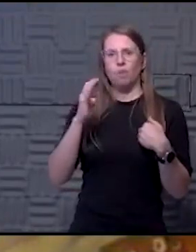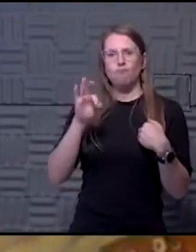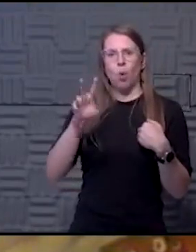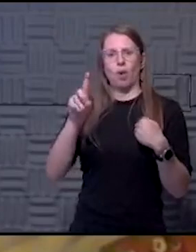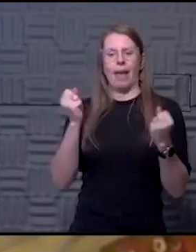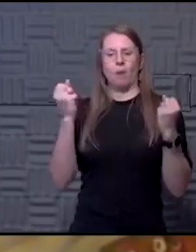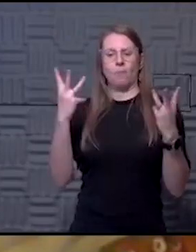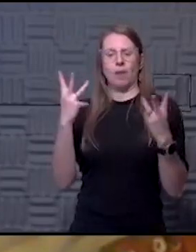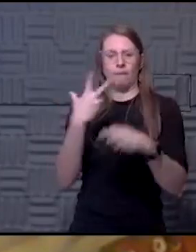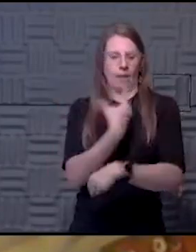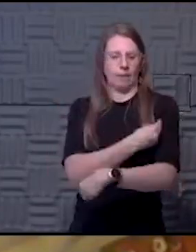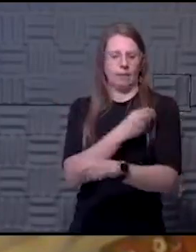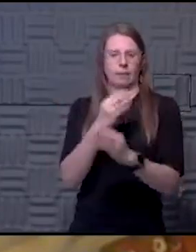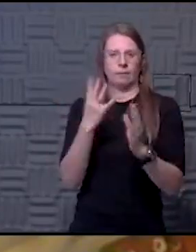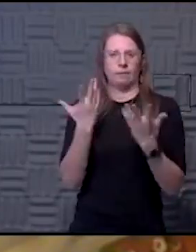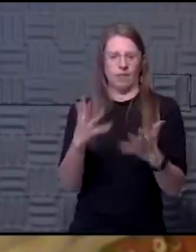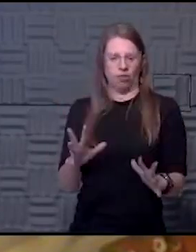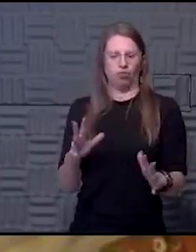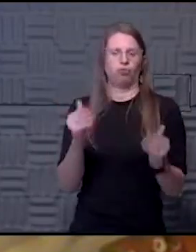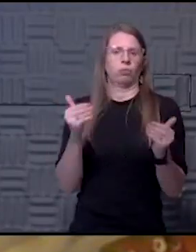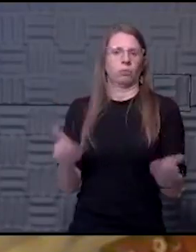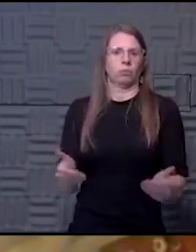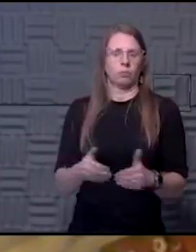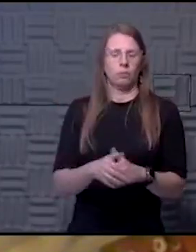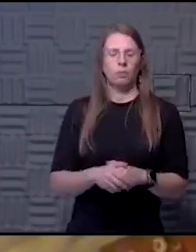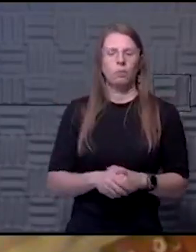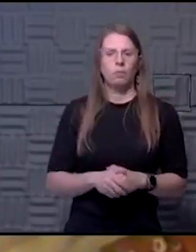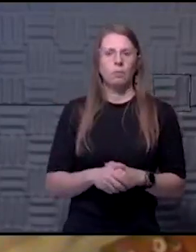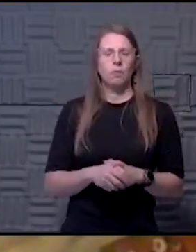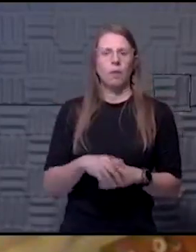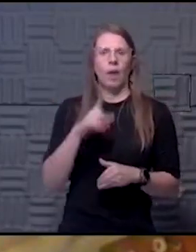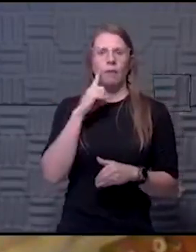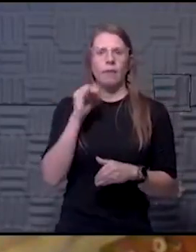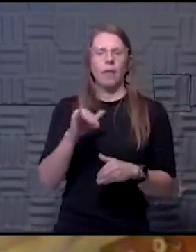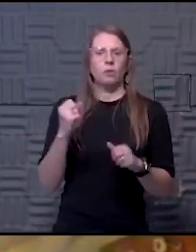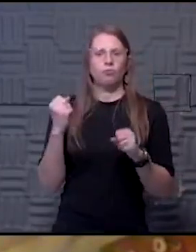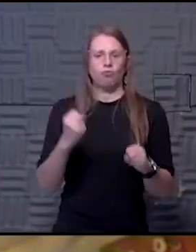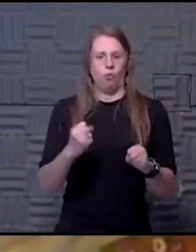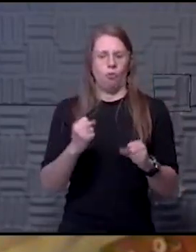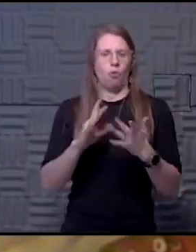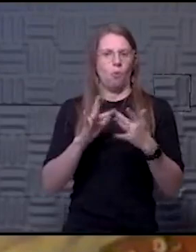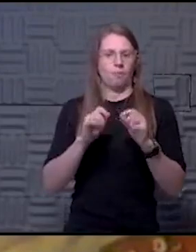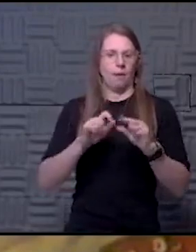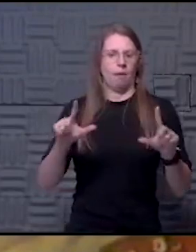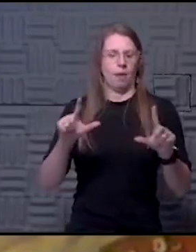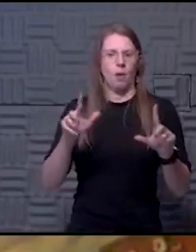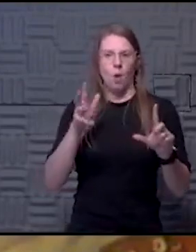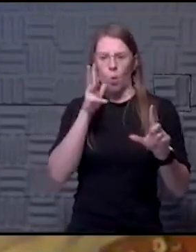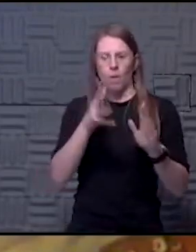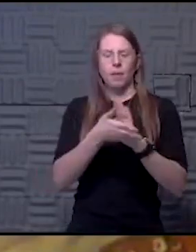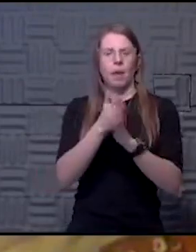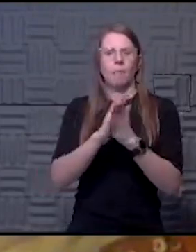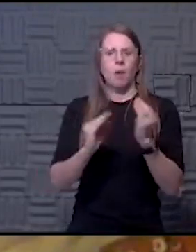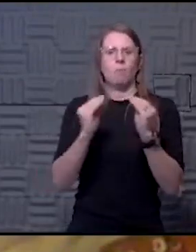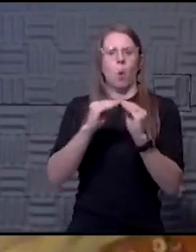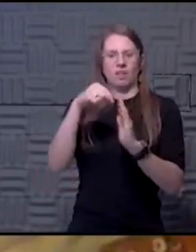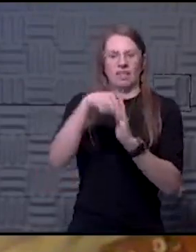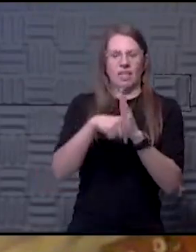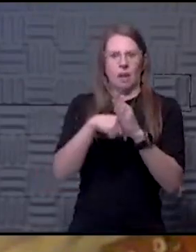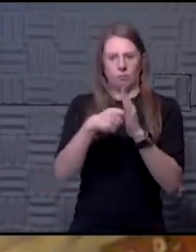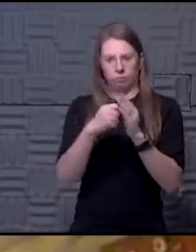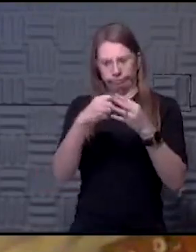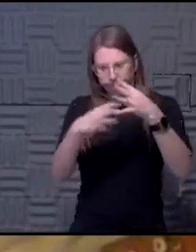been given, and I think that that's a pretty strong website, and it's going to get more robust as time goes on as we get deeper into